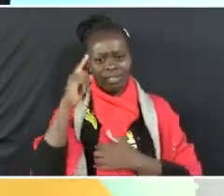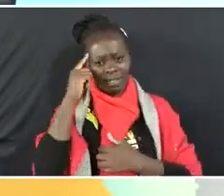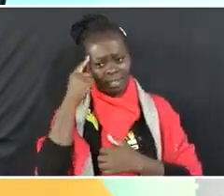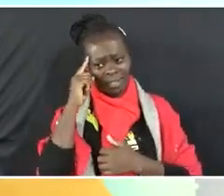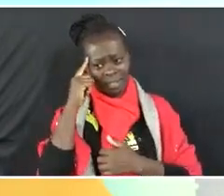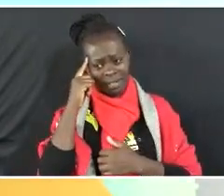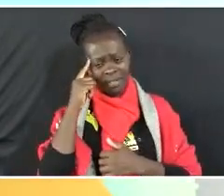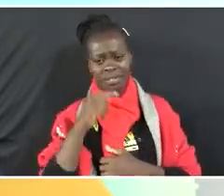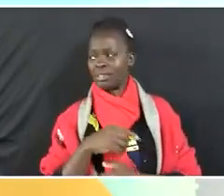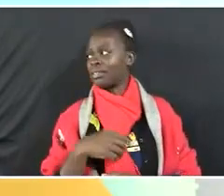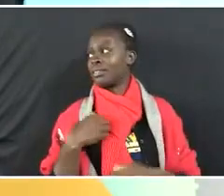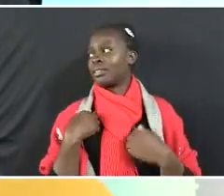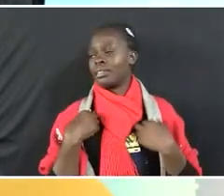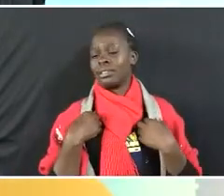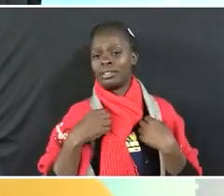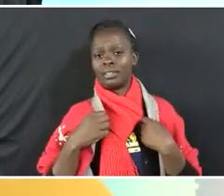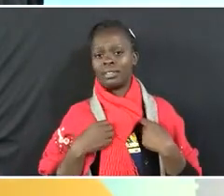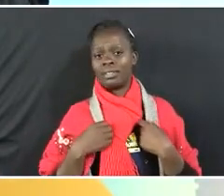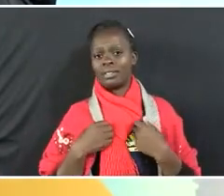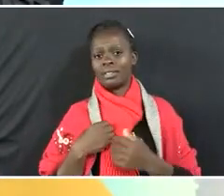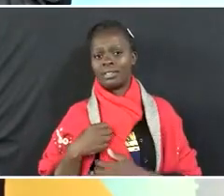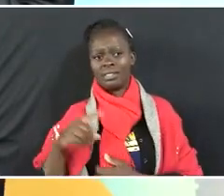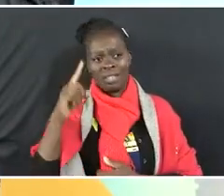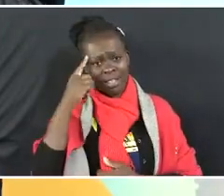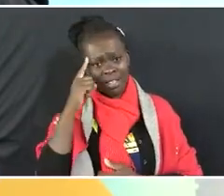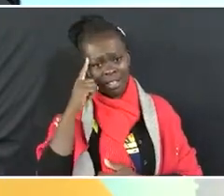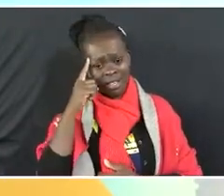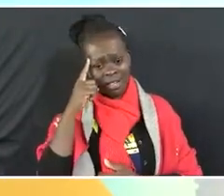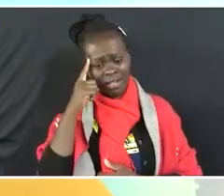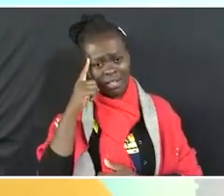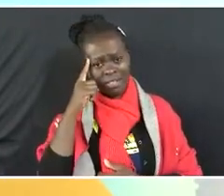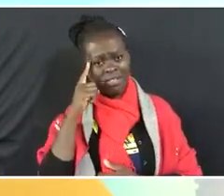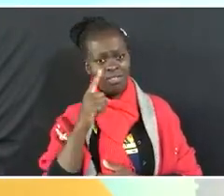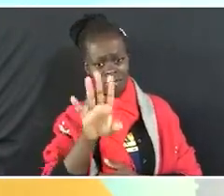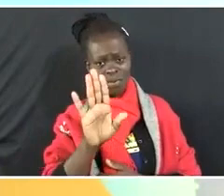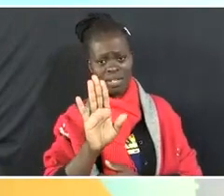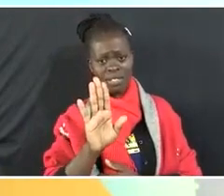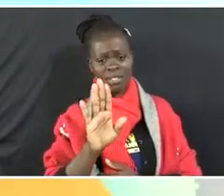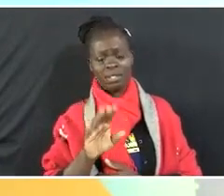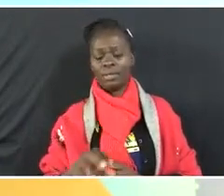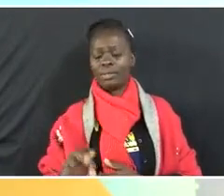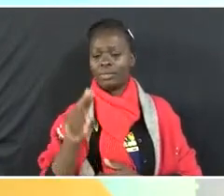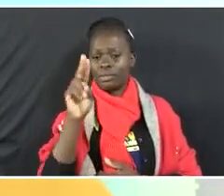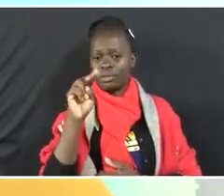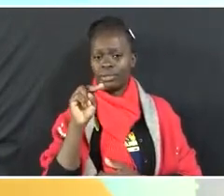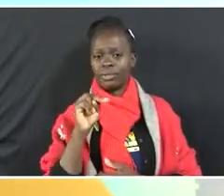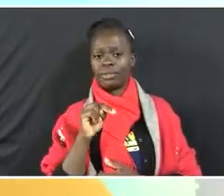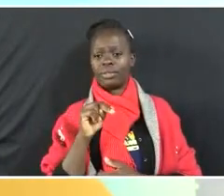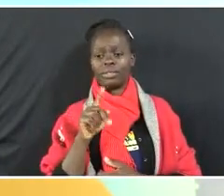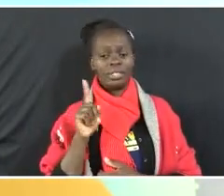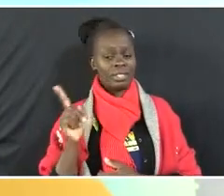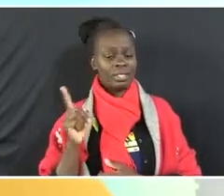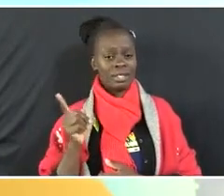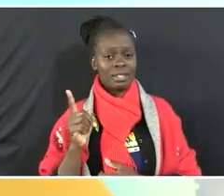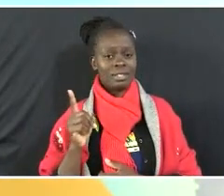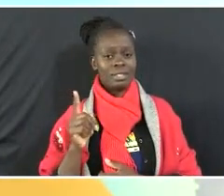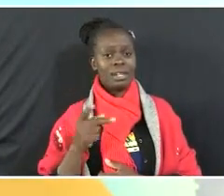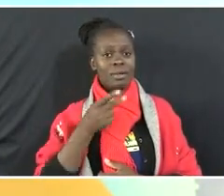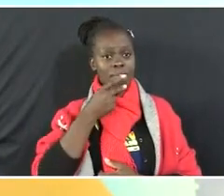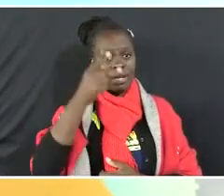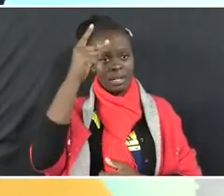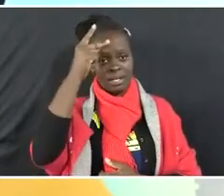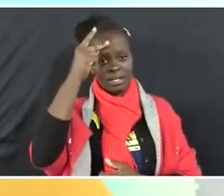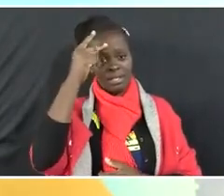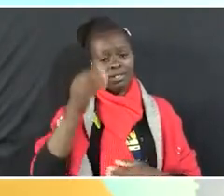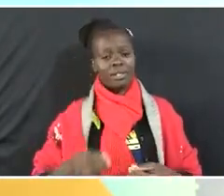the things that the Lord has given you and the Lord has brought to you through progeny, at times those things you forget and they get into your